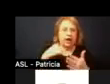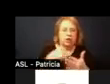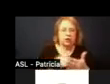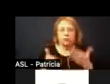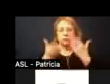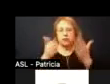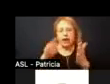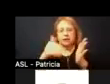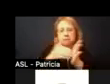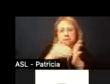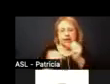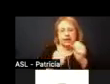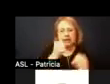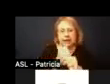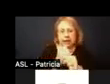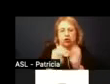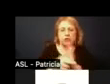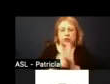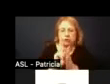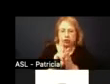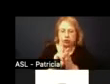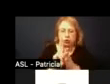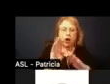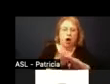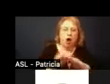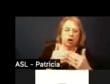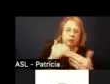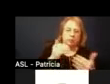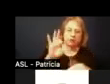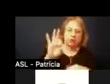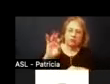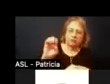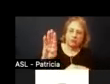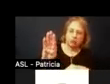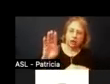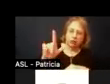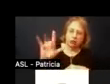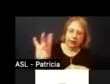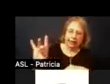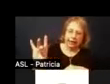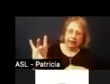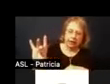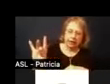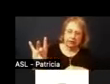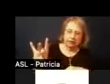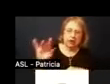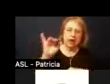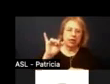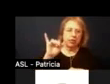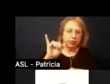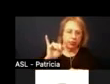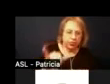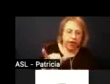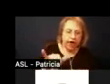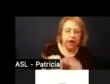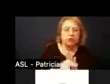mid-year review um on or before uh february 28th and that that overview uh that